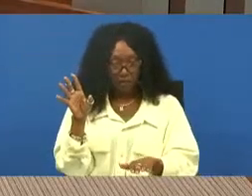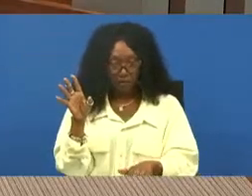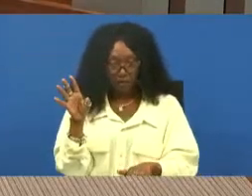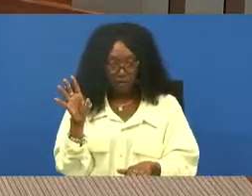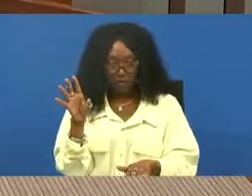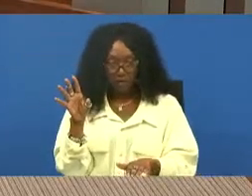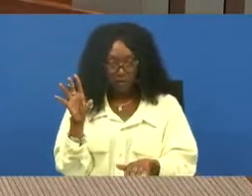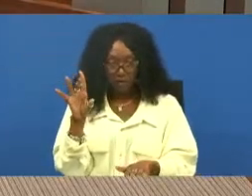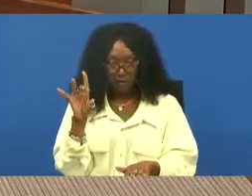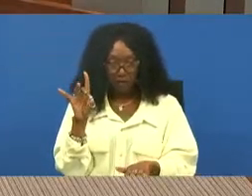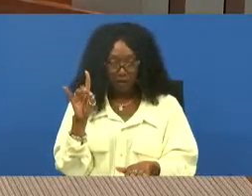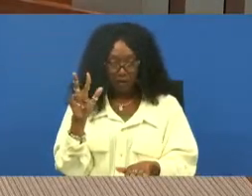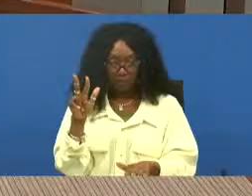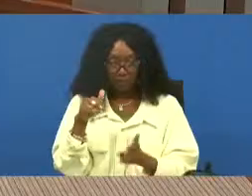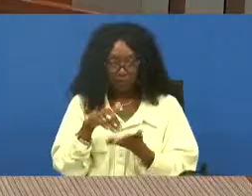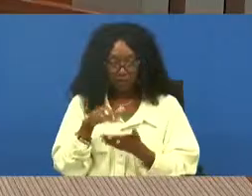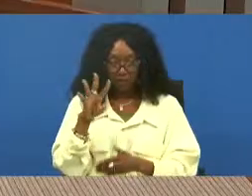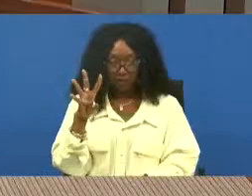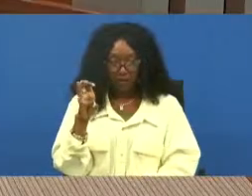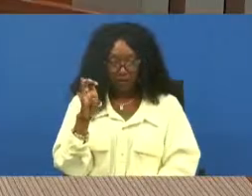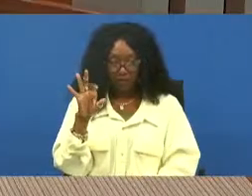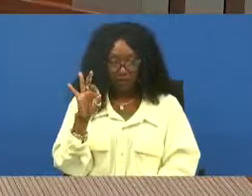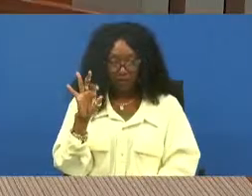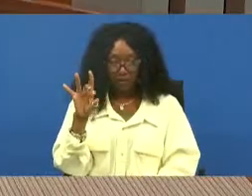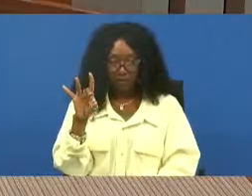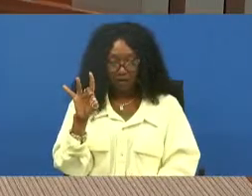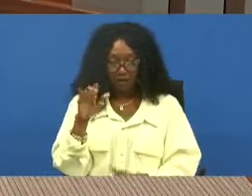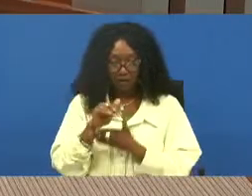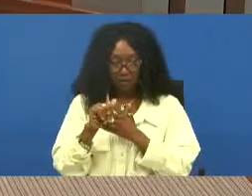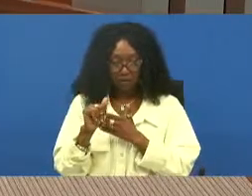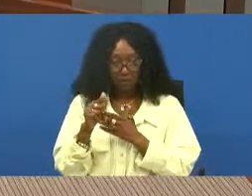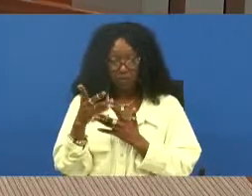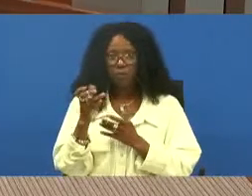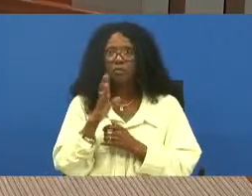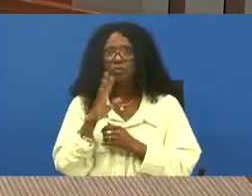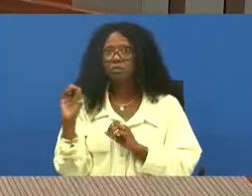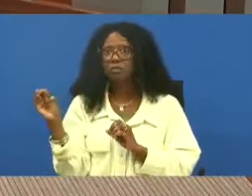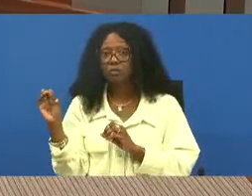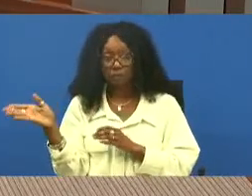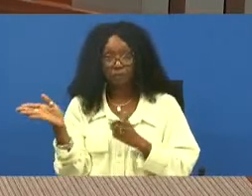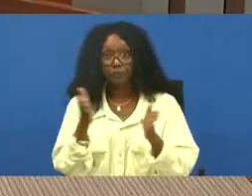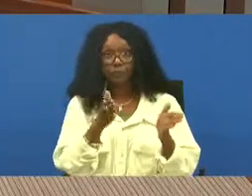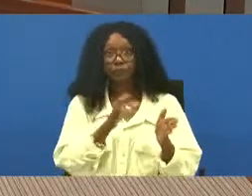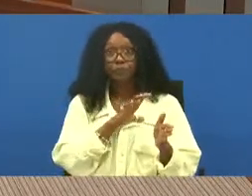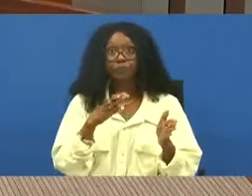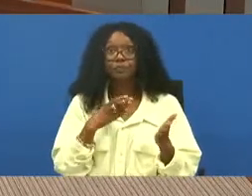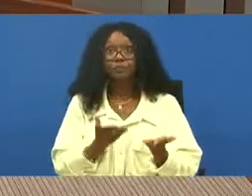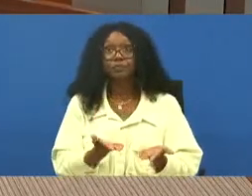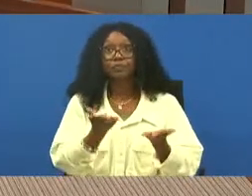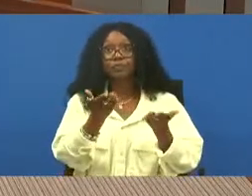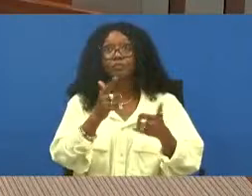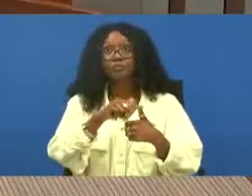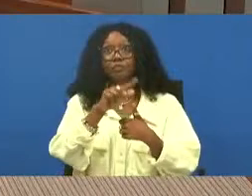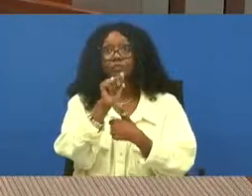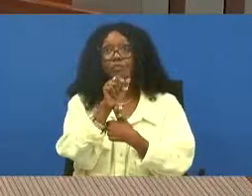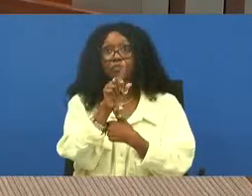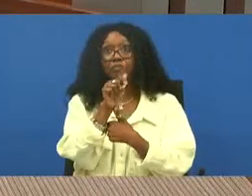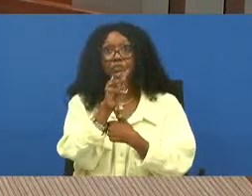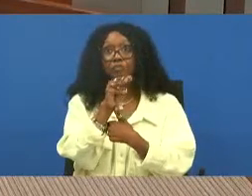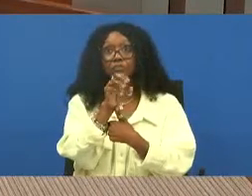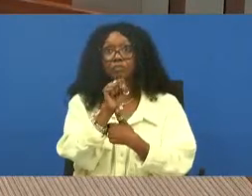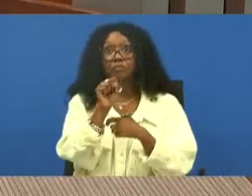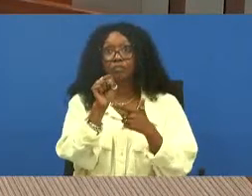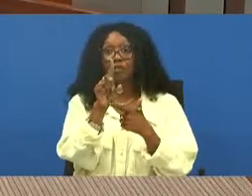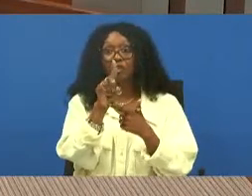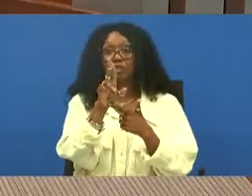$83,498 by the Development Director. Anyone here wishing to speak on this item? Seeing none, go to council. We have a motion. Motion by Councilwoman Adams, second by Councilman